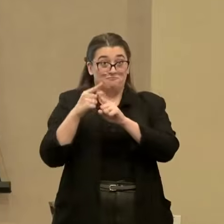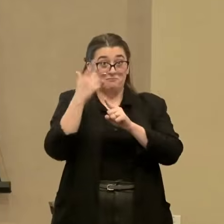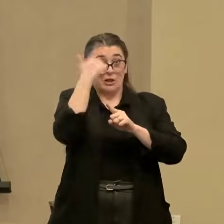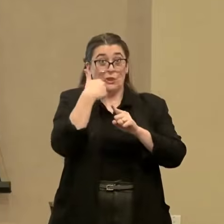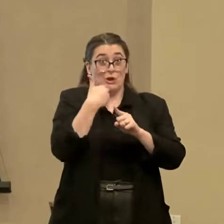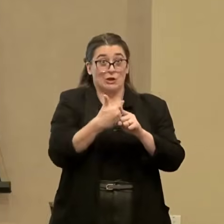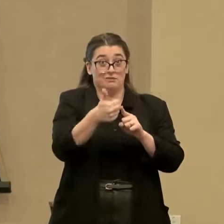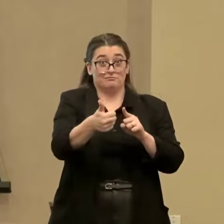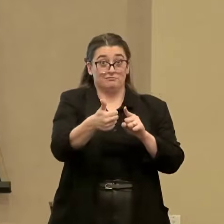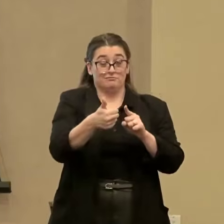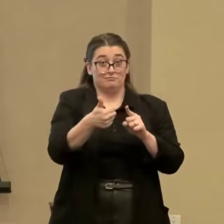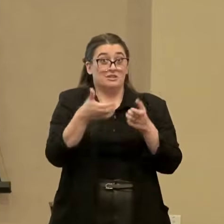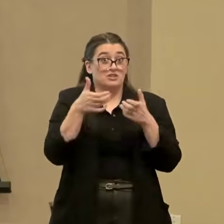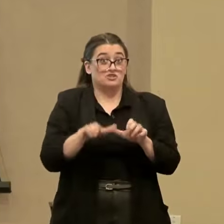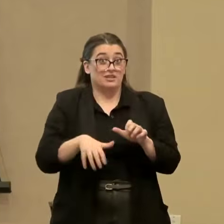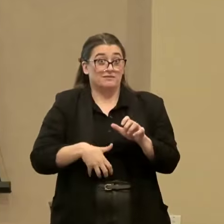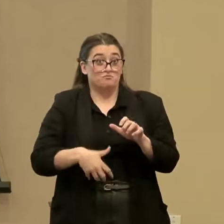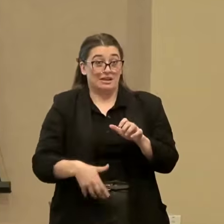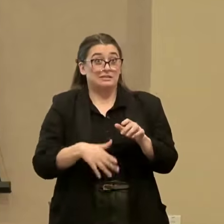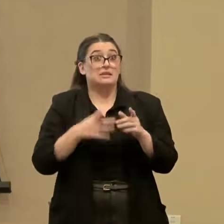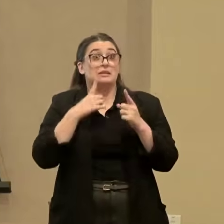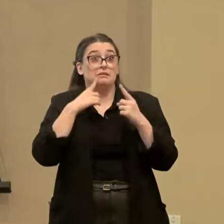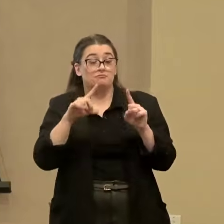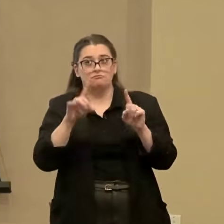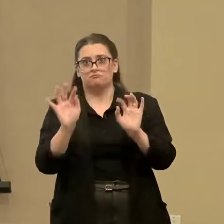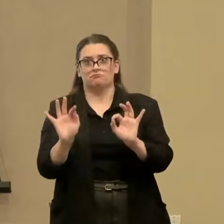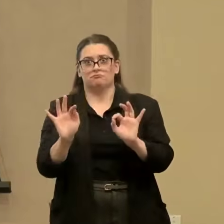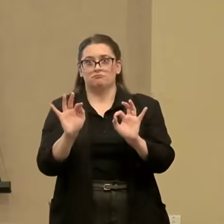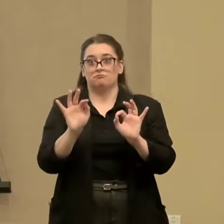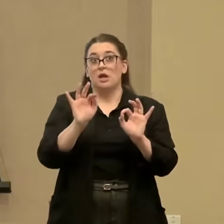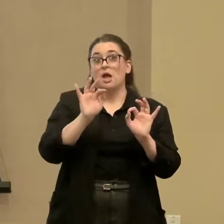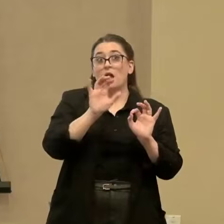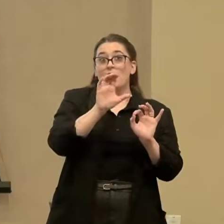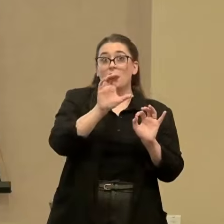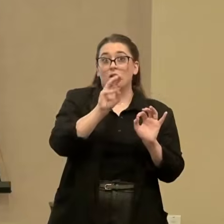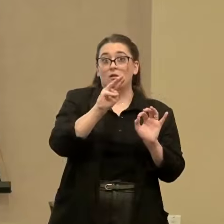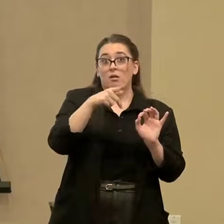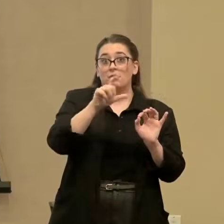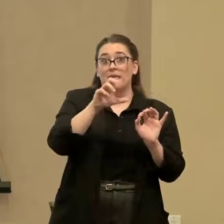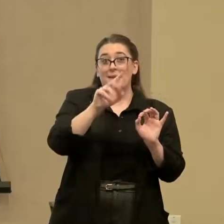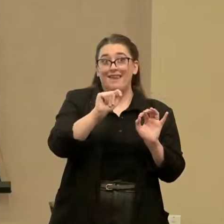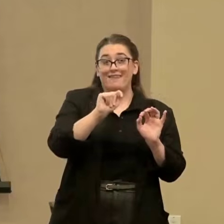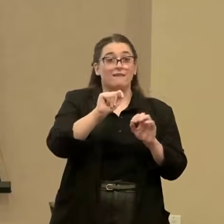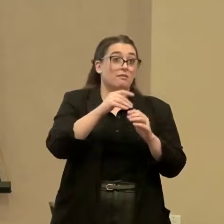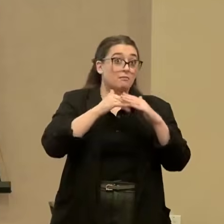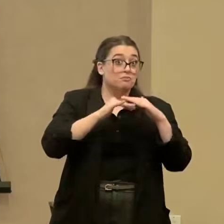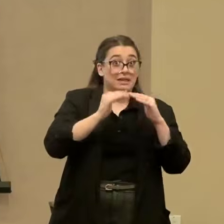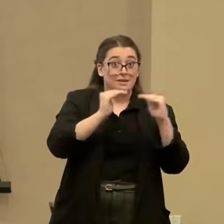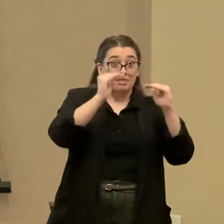pregnancy being successful and healthy is actually really good. The complement levels being decent, and the platelets being decent,